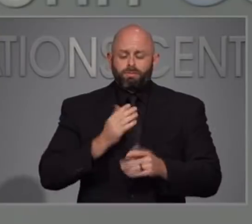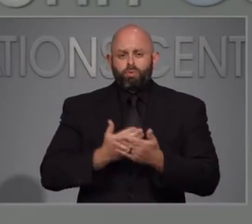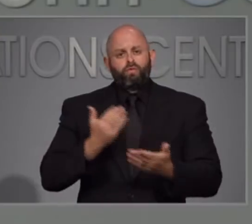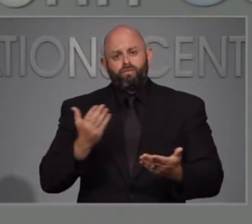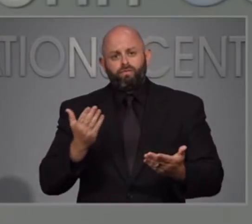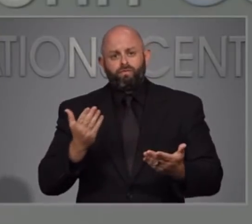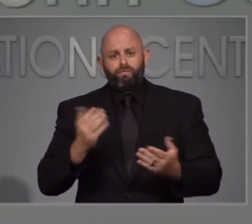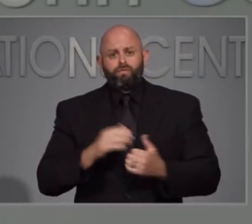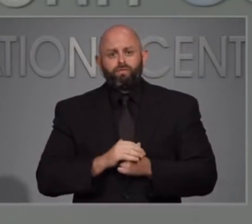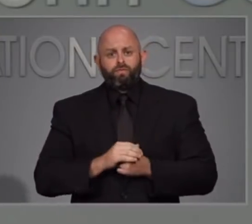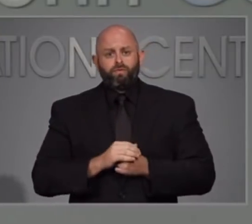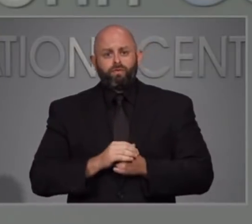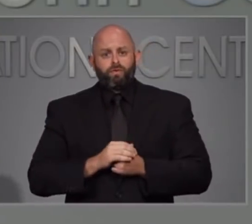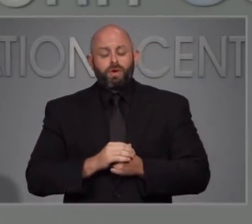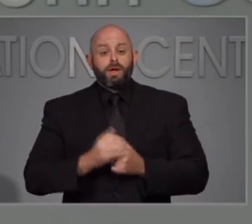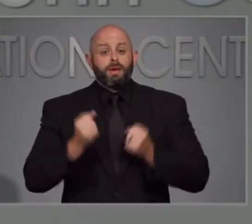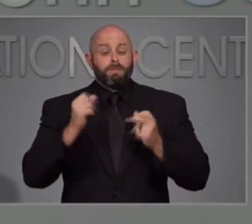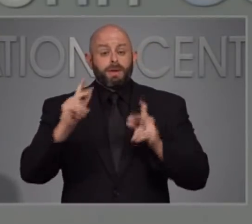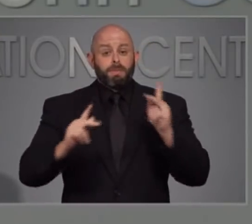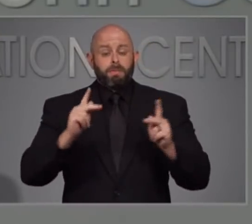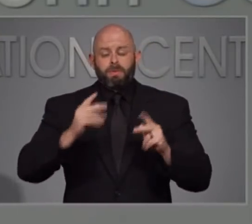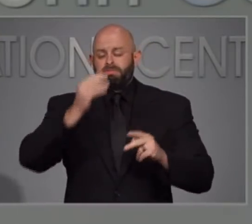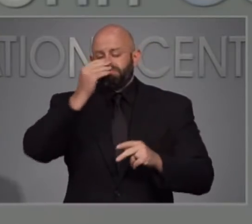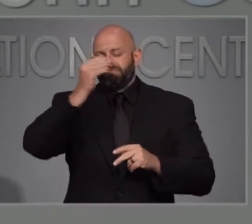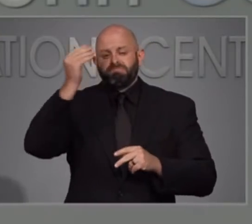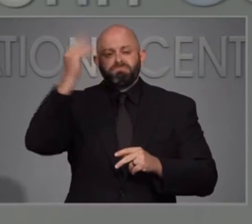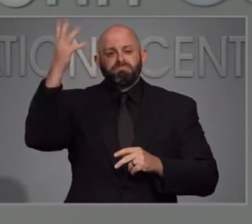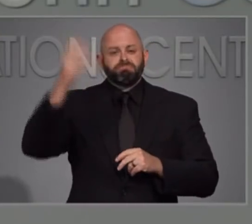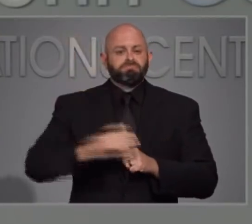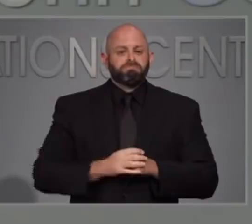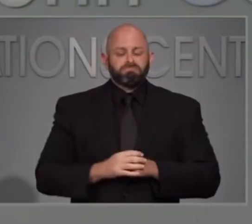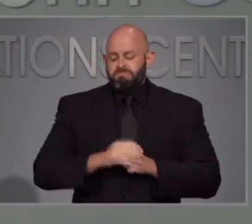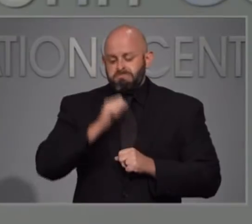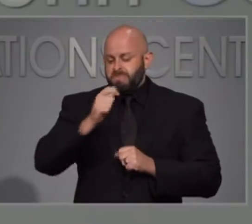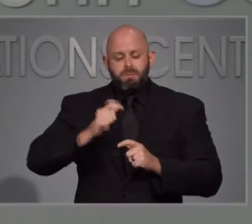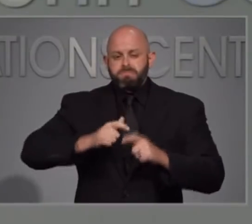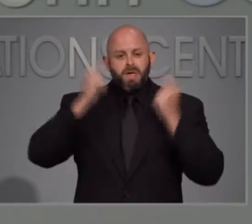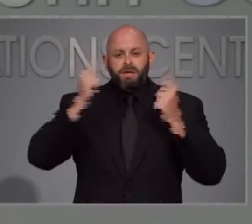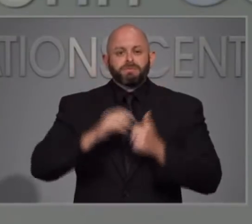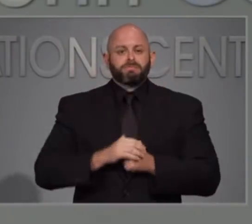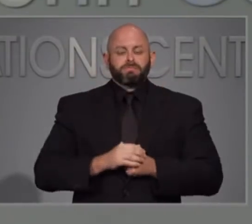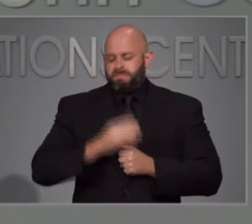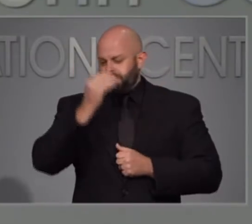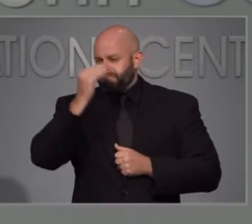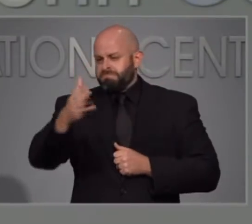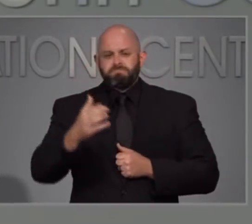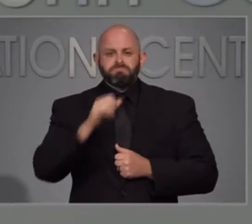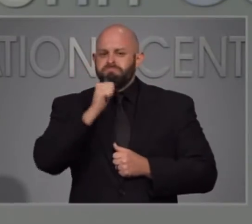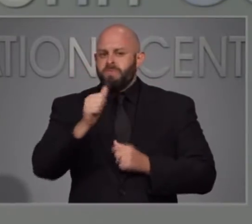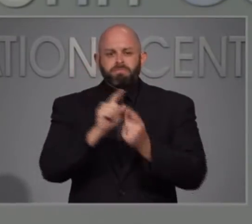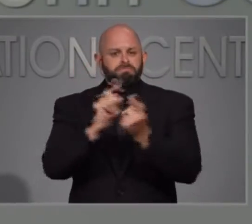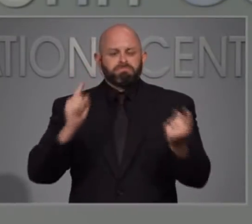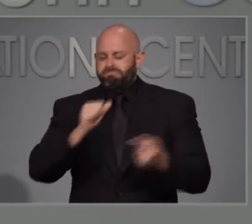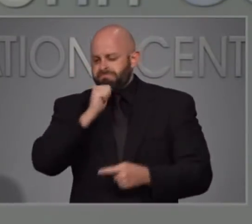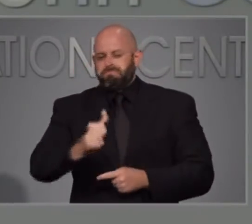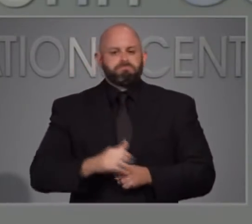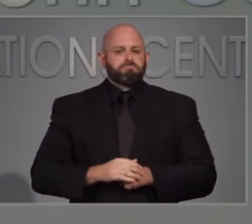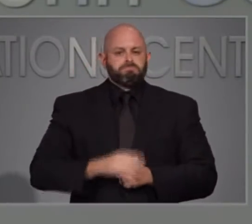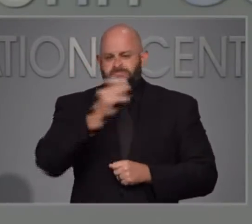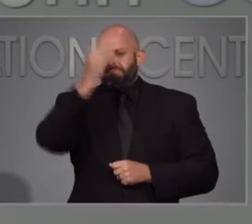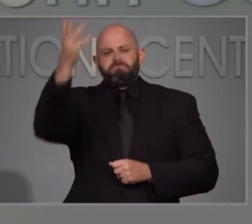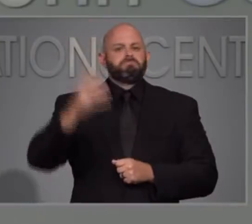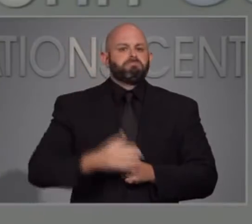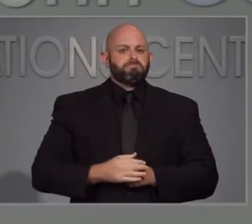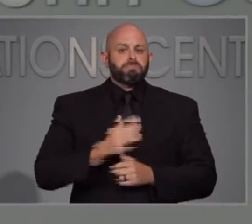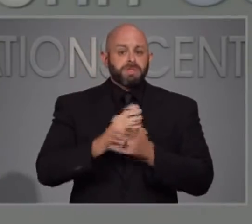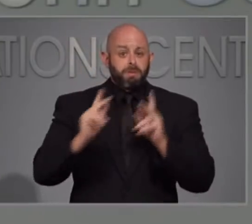are intentionally not wearing masks and are intentionally not social distancing.